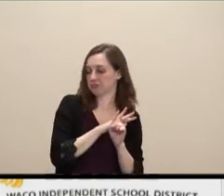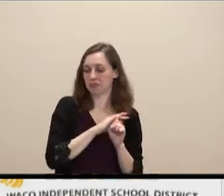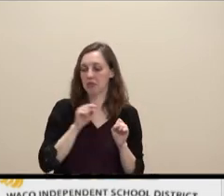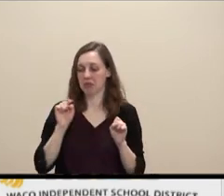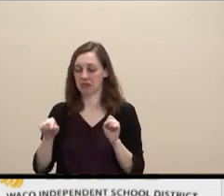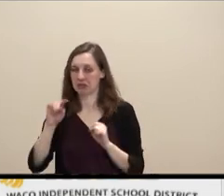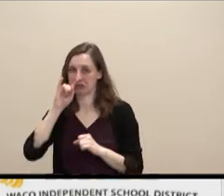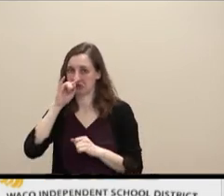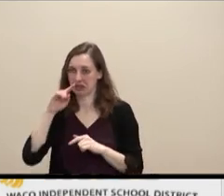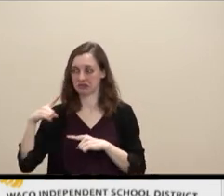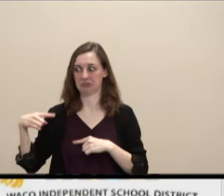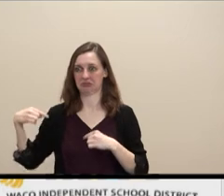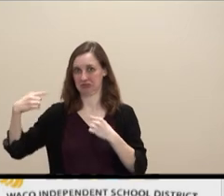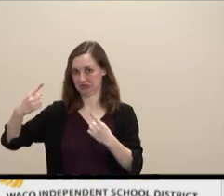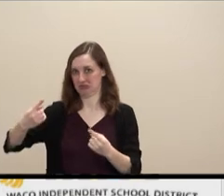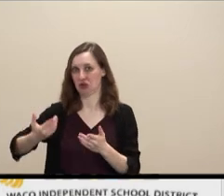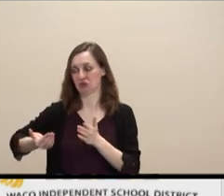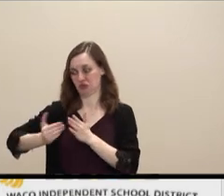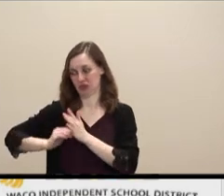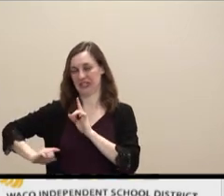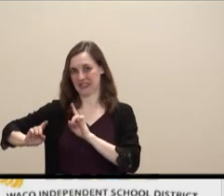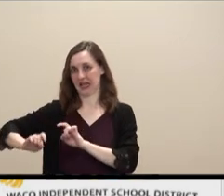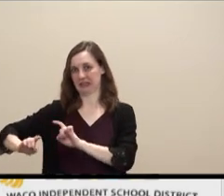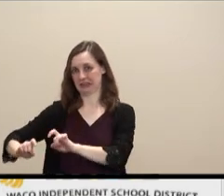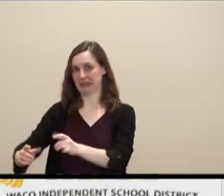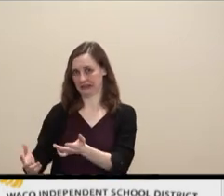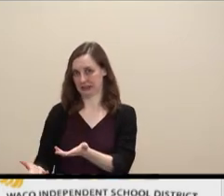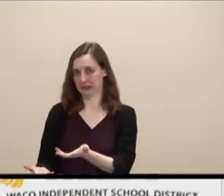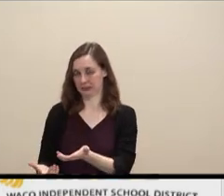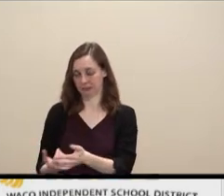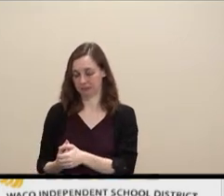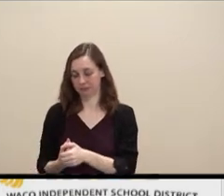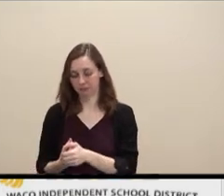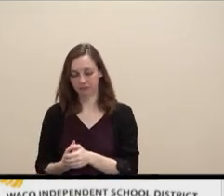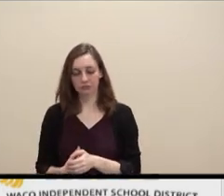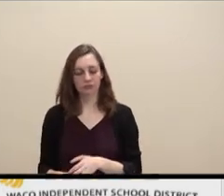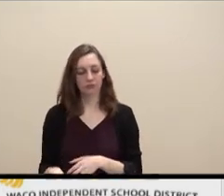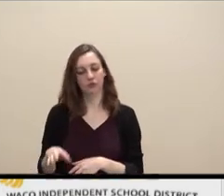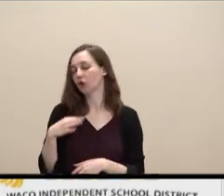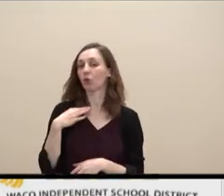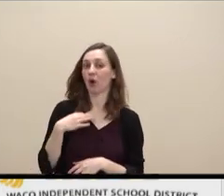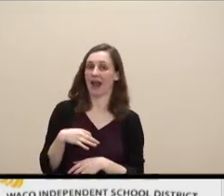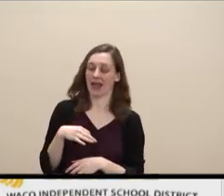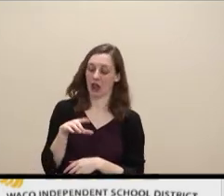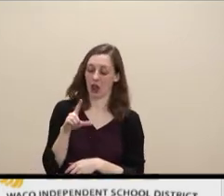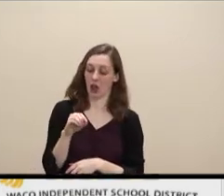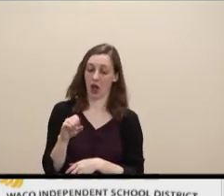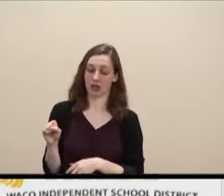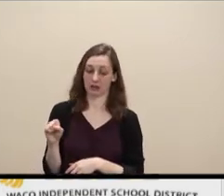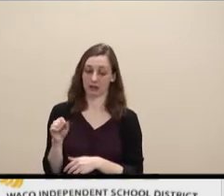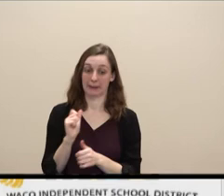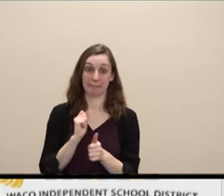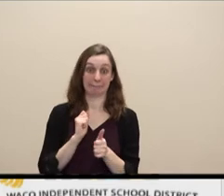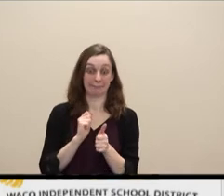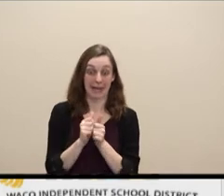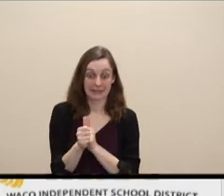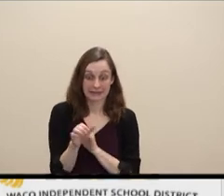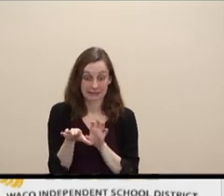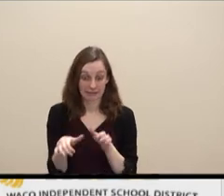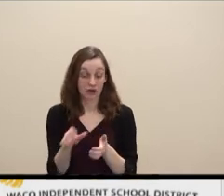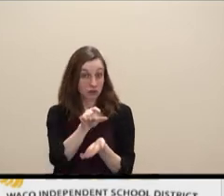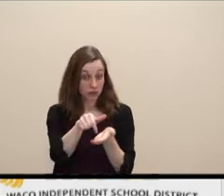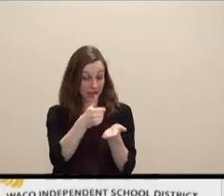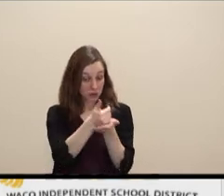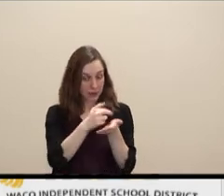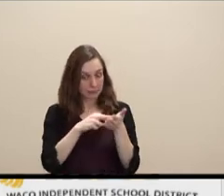retesting for quite some time. Okay? So let's talk about credit loss, passing the class. So graduation requires a